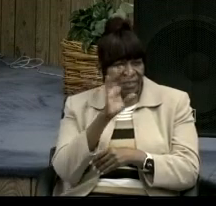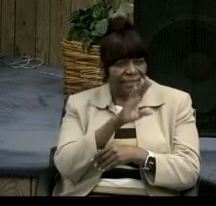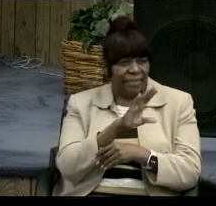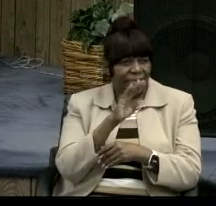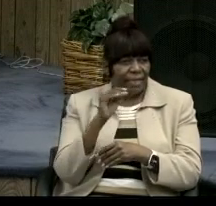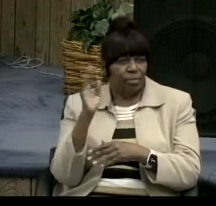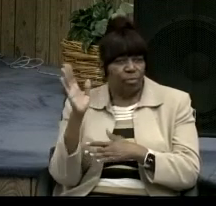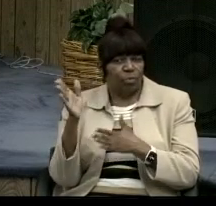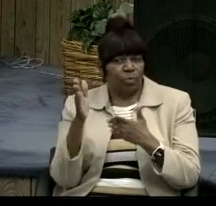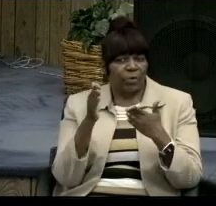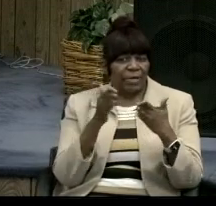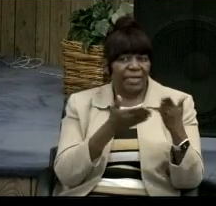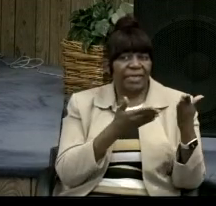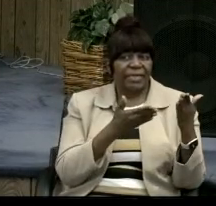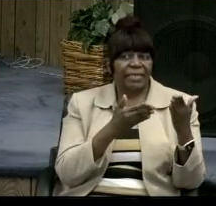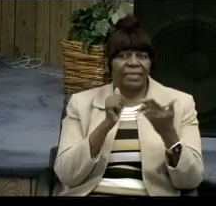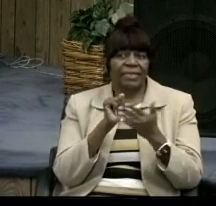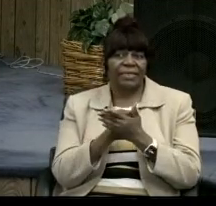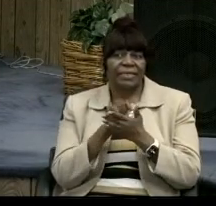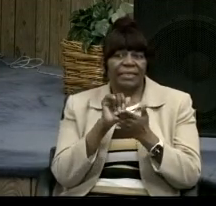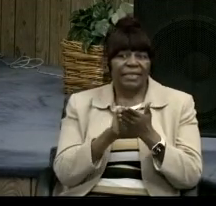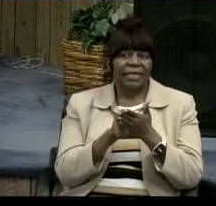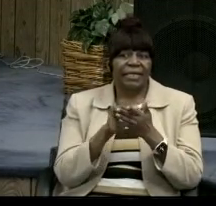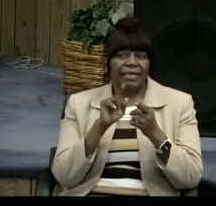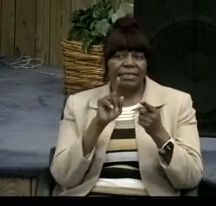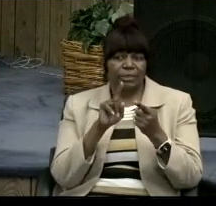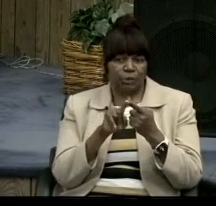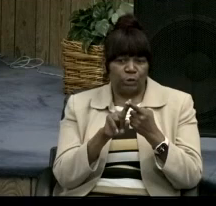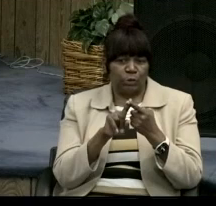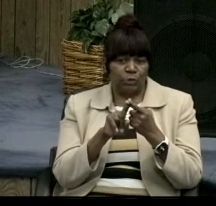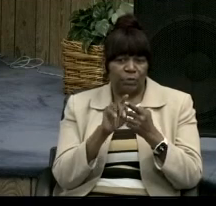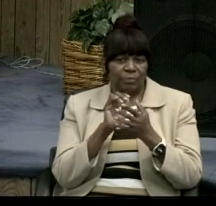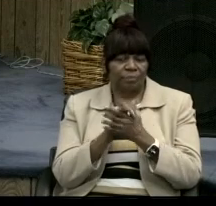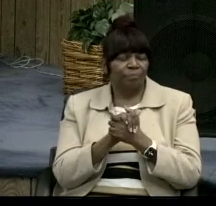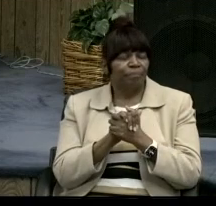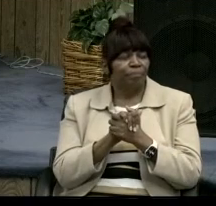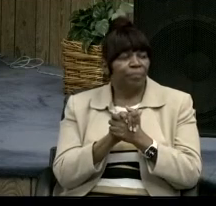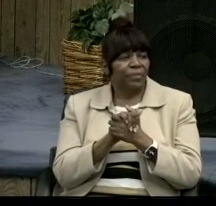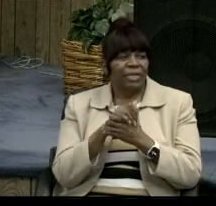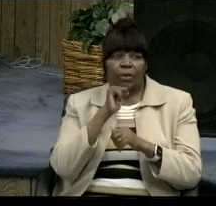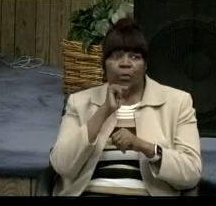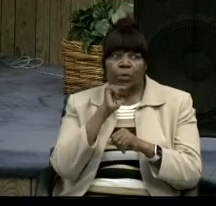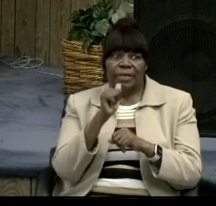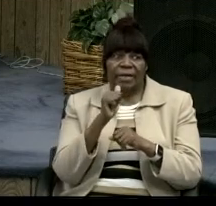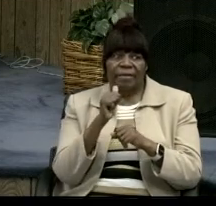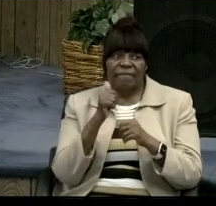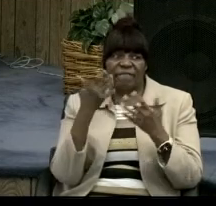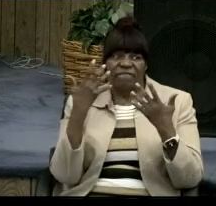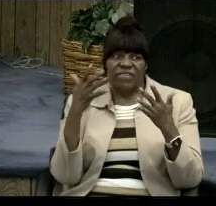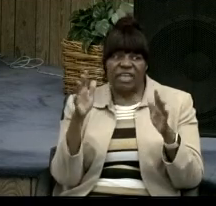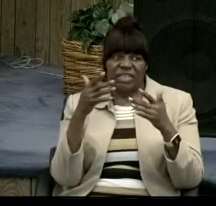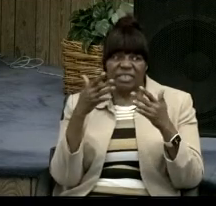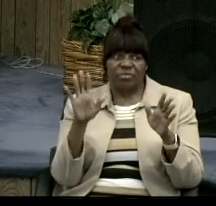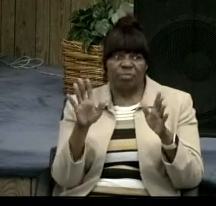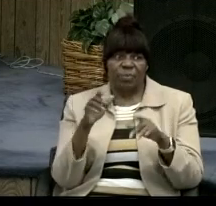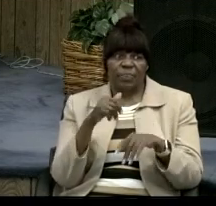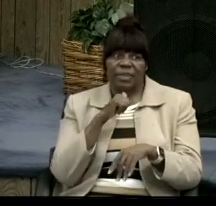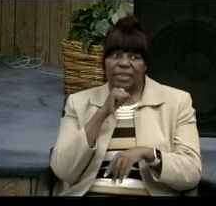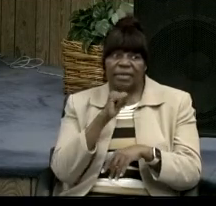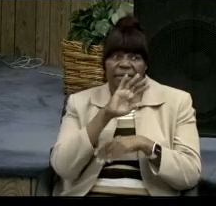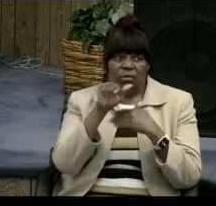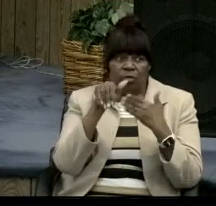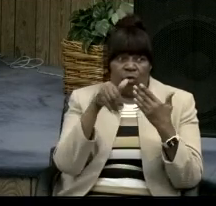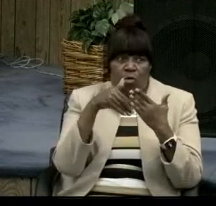glad tidings of good news. Amen, amen. But we ain't done. Verse 16, but they have not